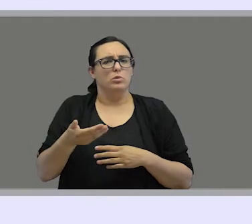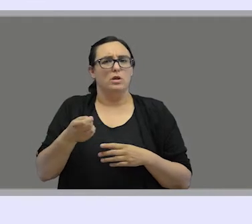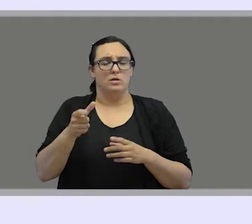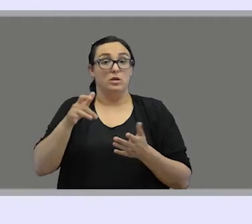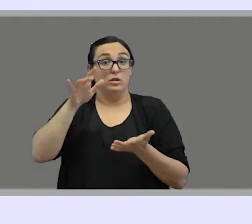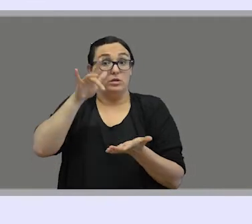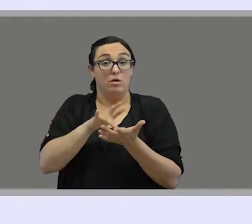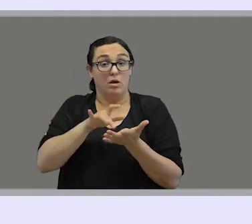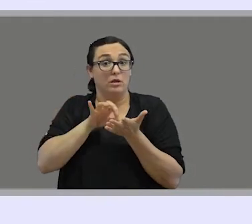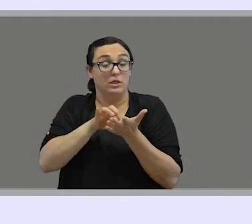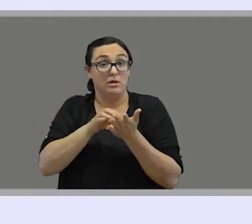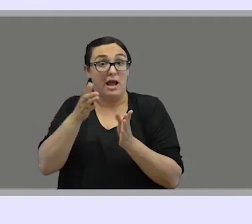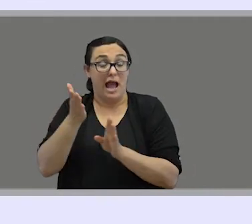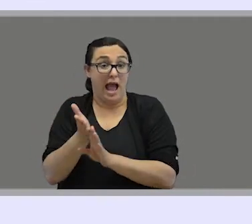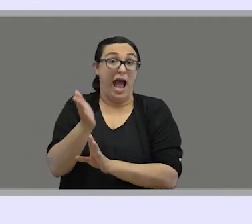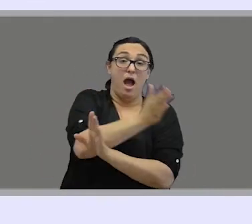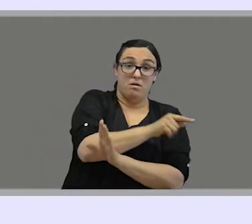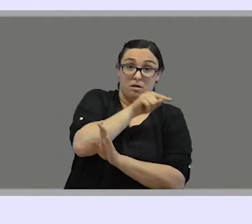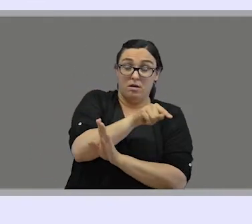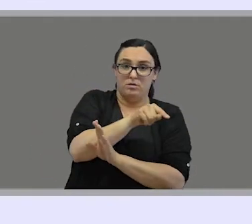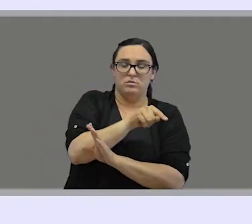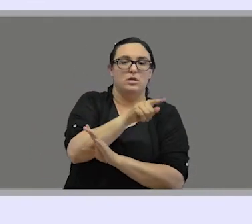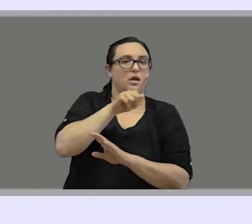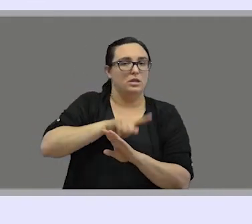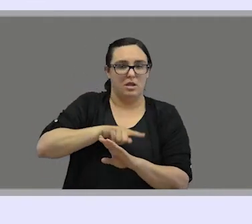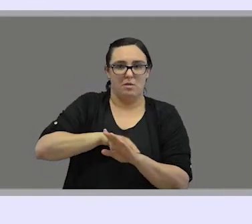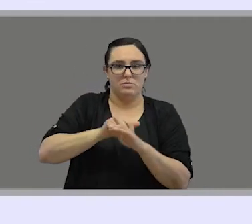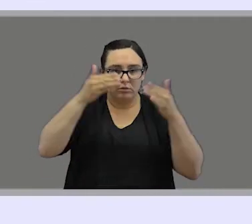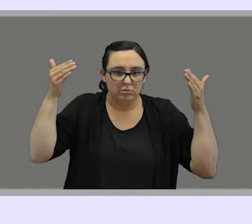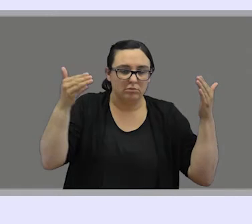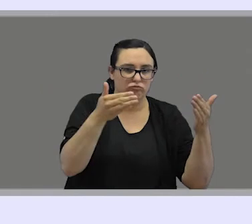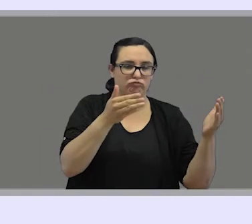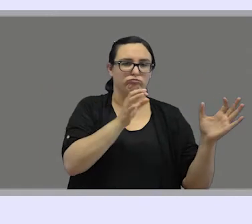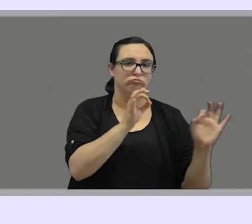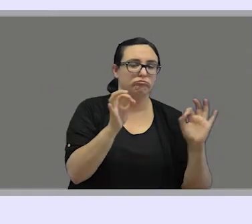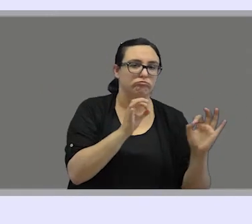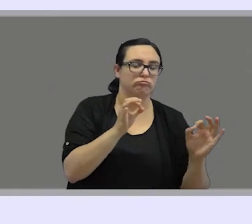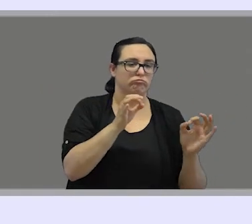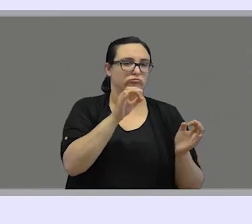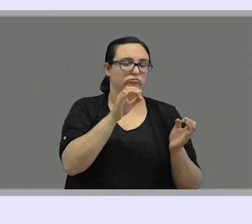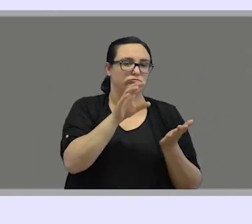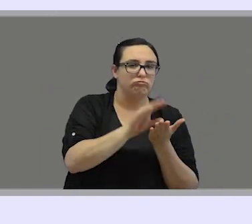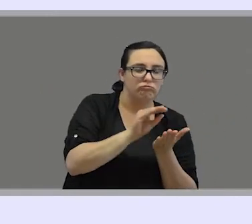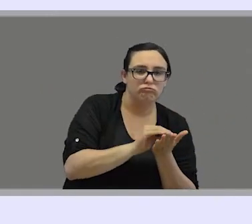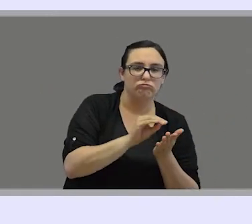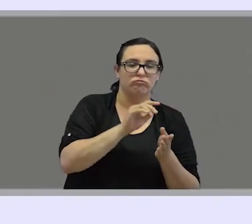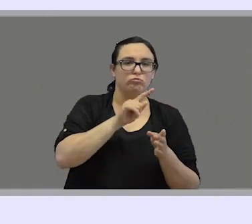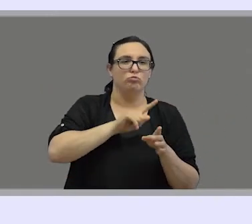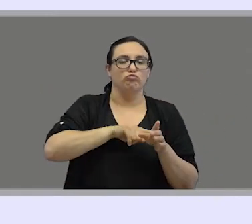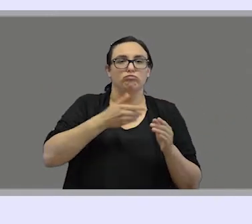time to prepare the service before the actual interpreting service, and that this